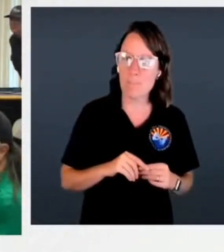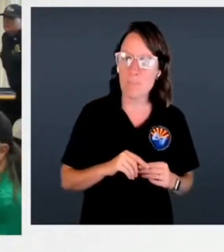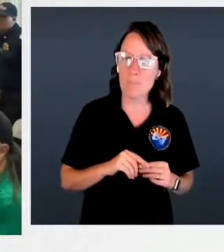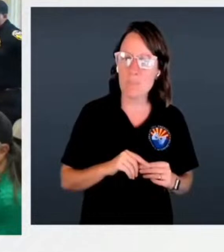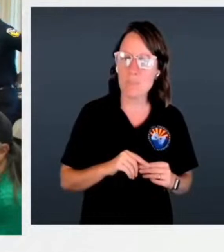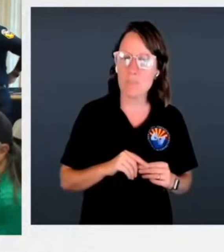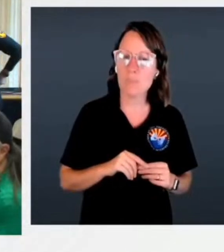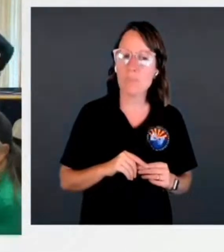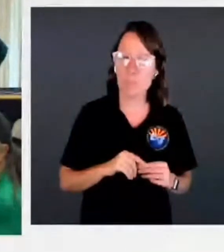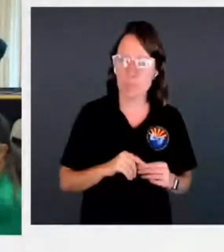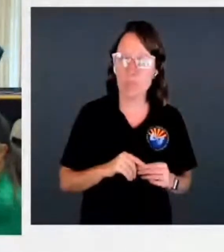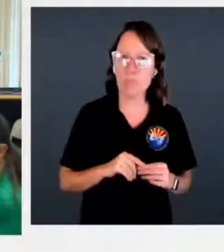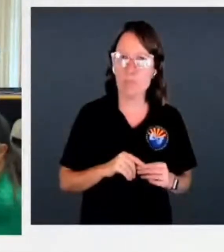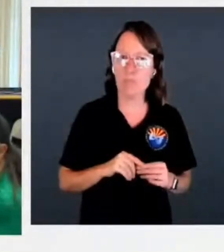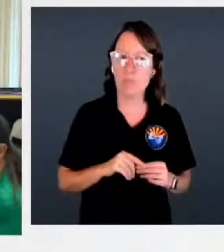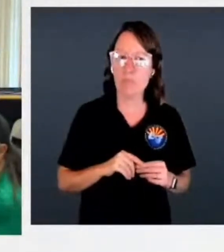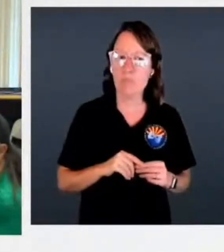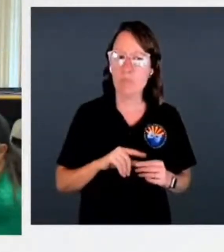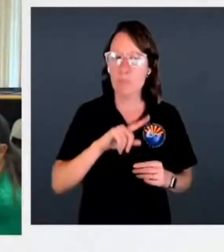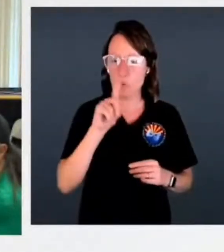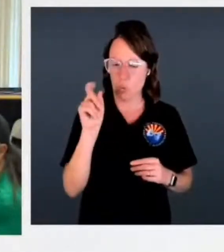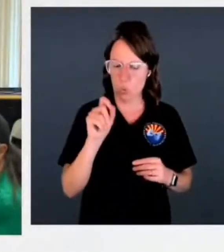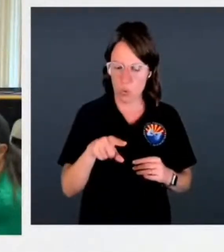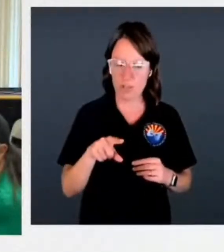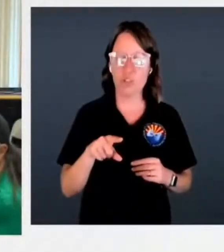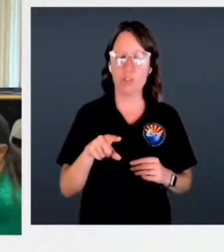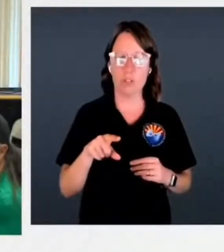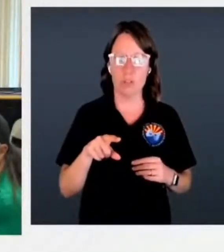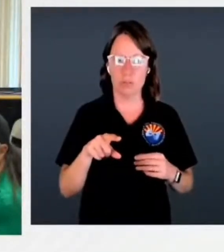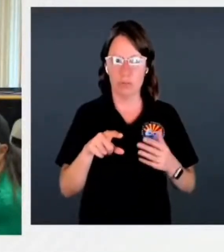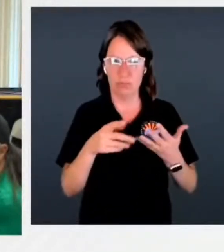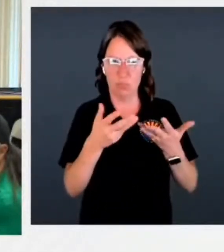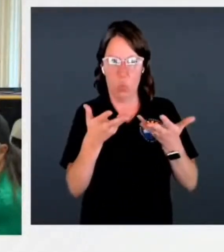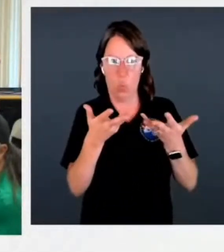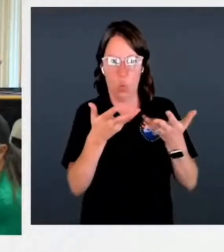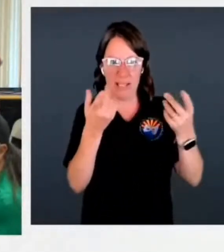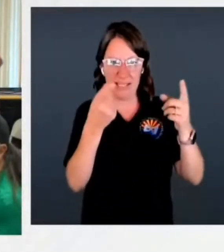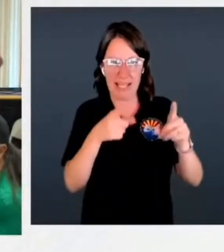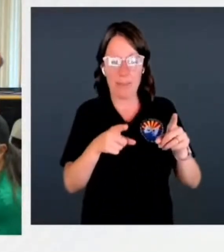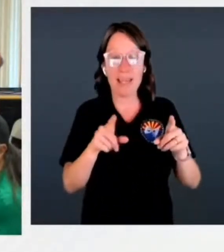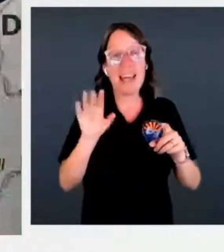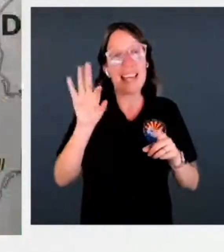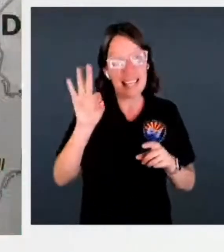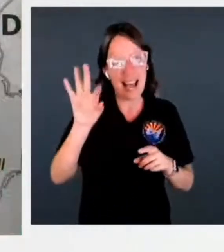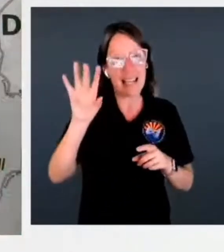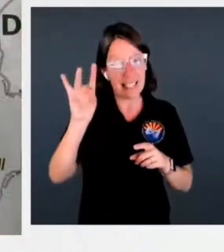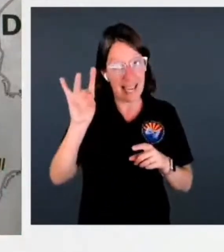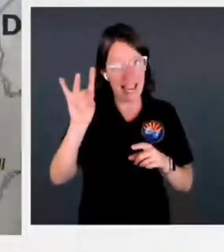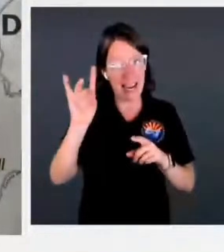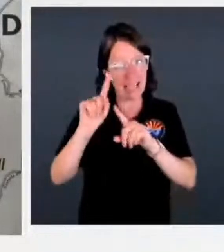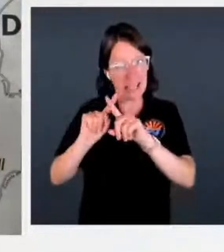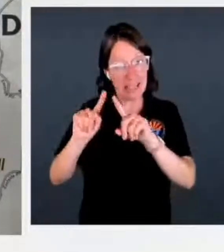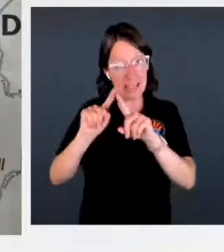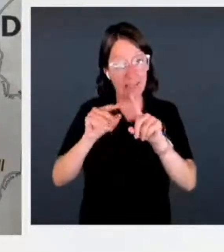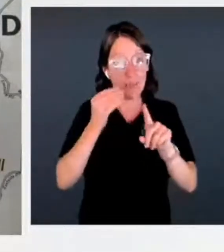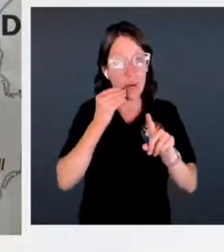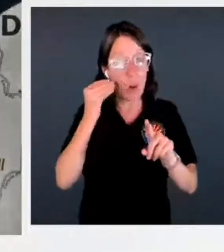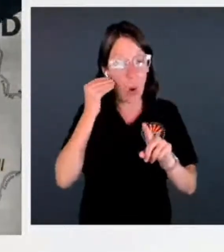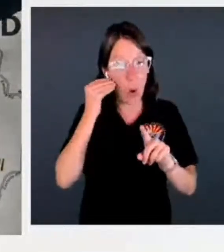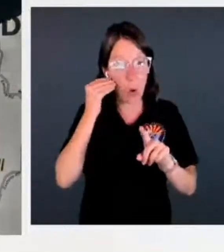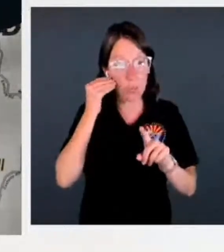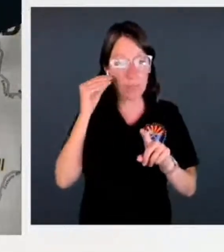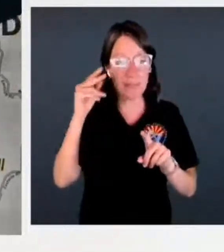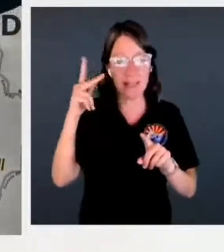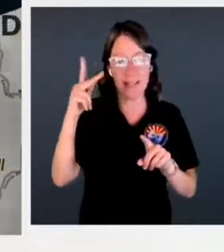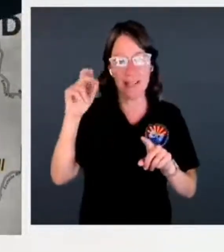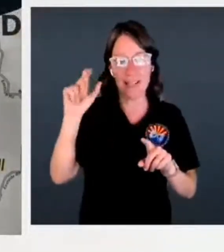Yeah, they'd like to know about what's being done for the 98 homes that were evacuated on Kellum's Lane. Okay, what's